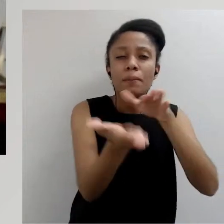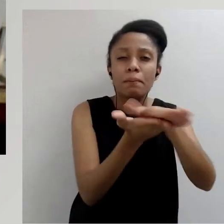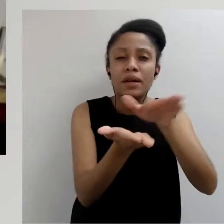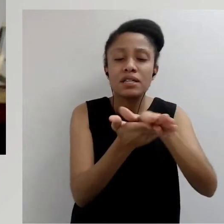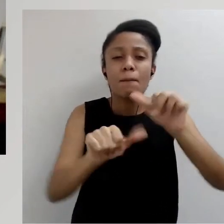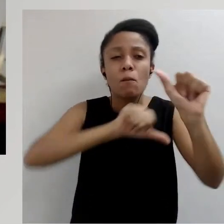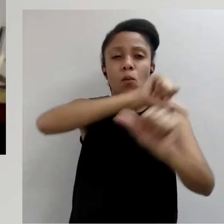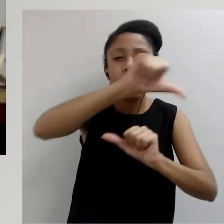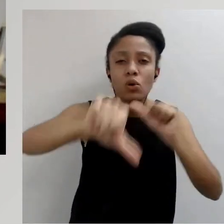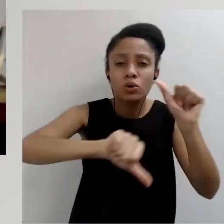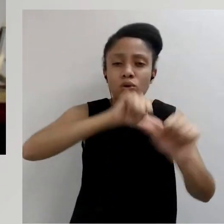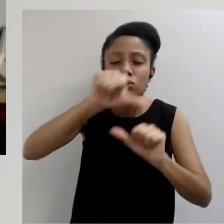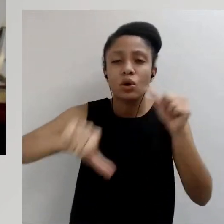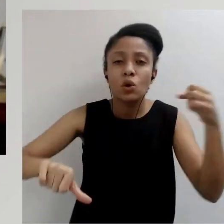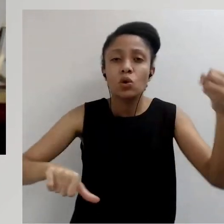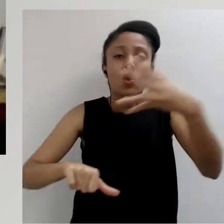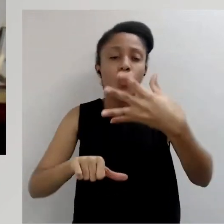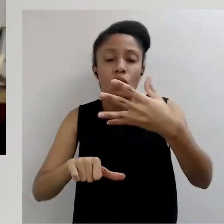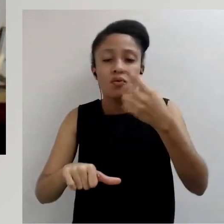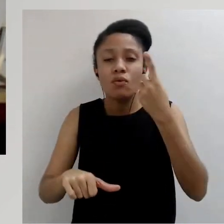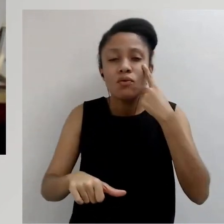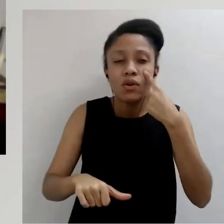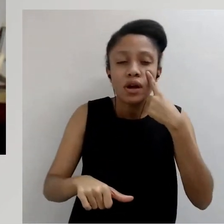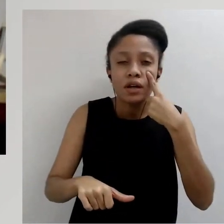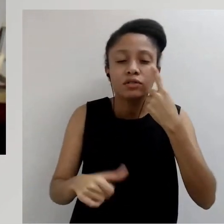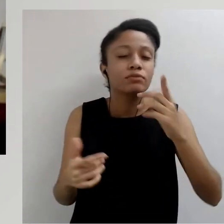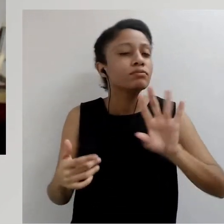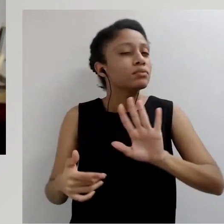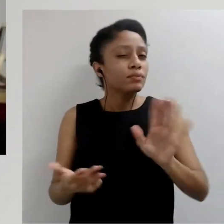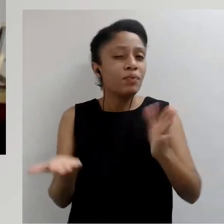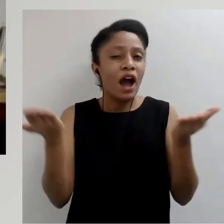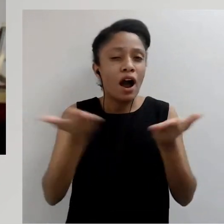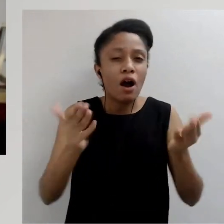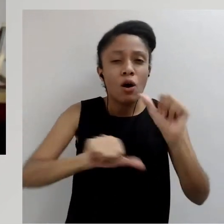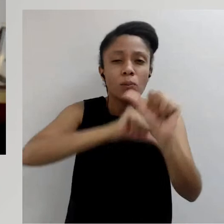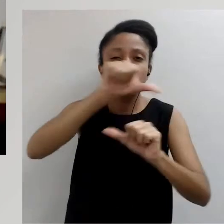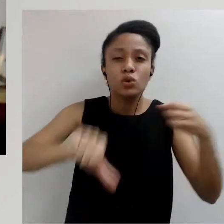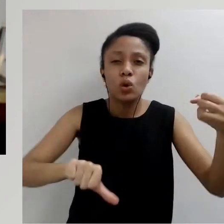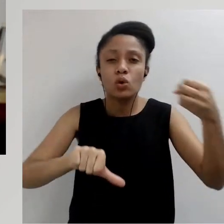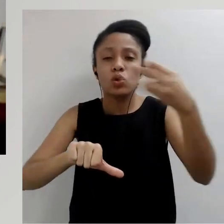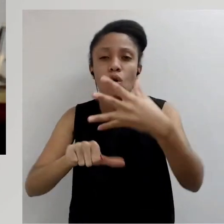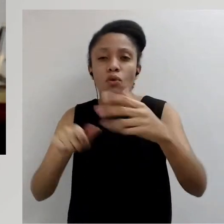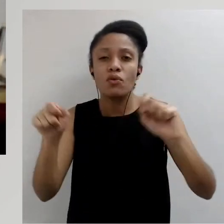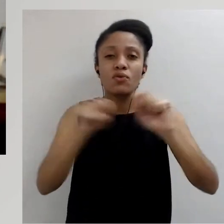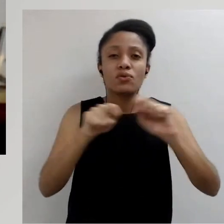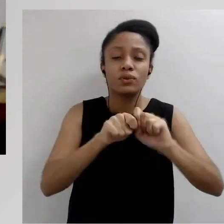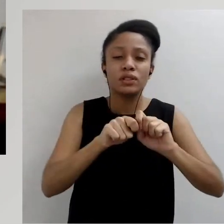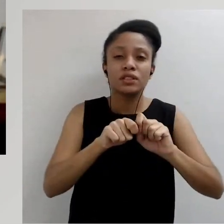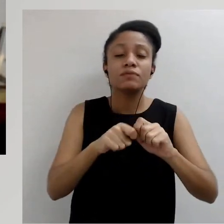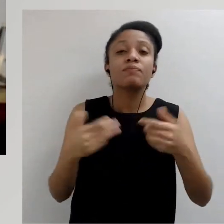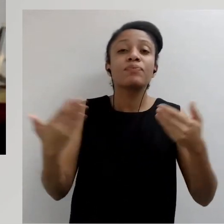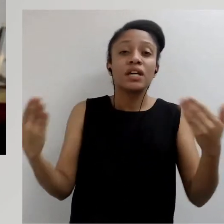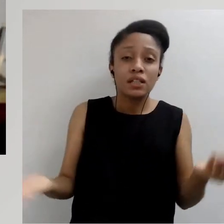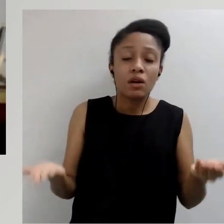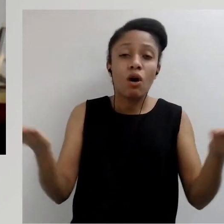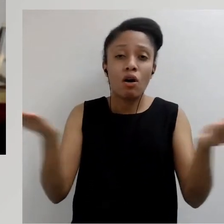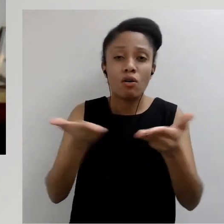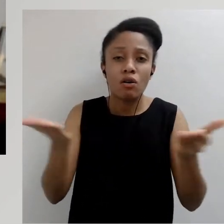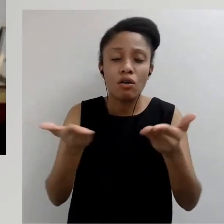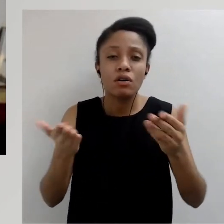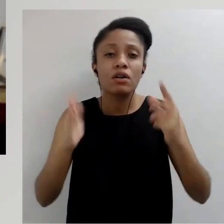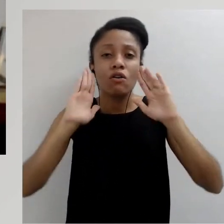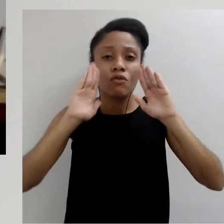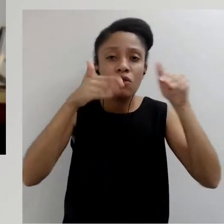new for us to try to get a new product, a new way to produce? And with